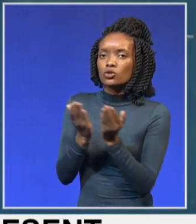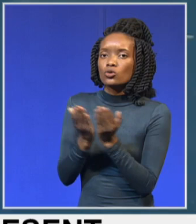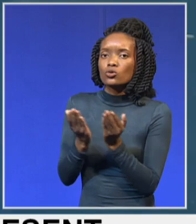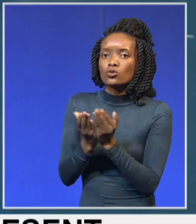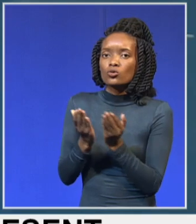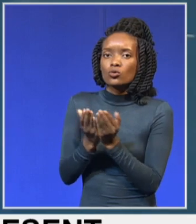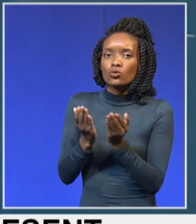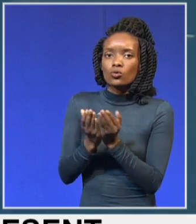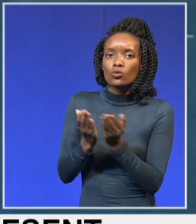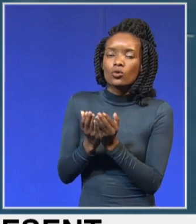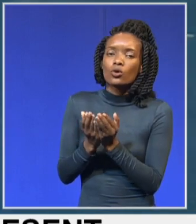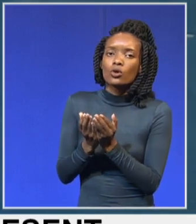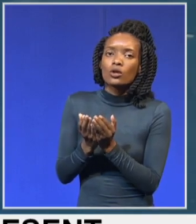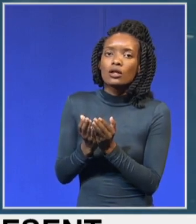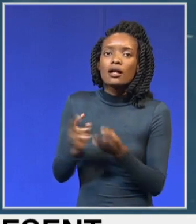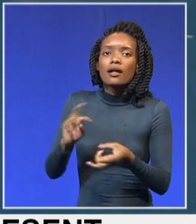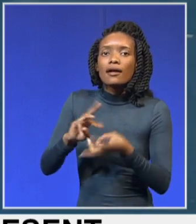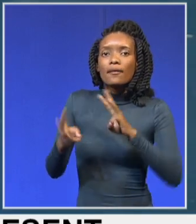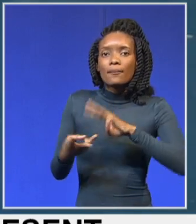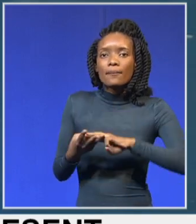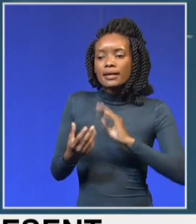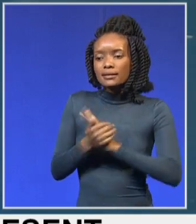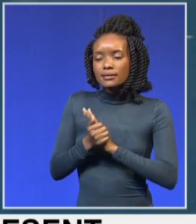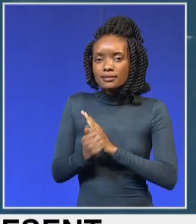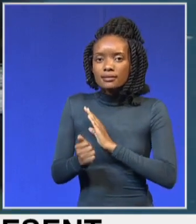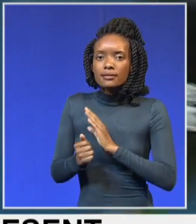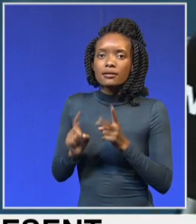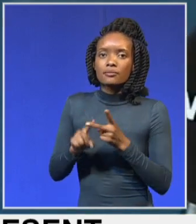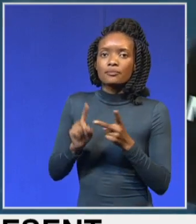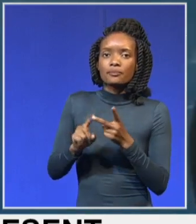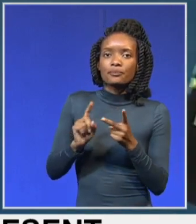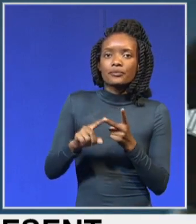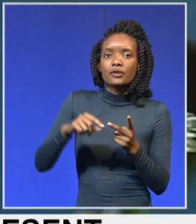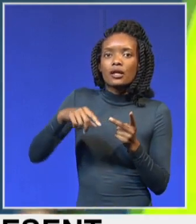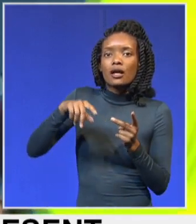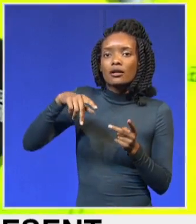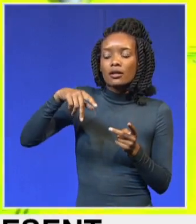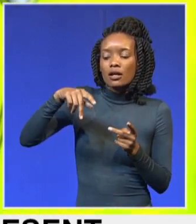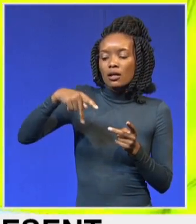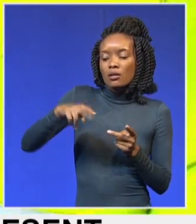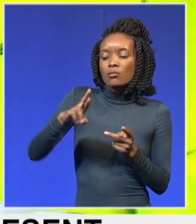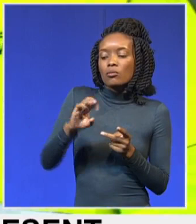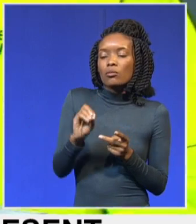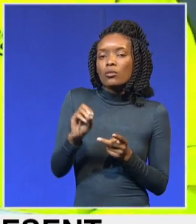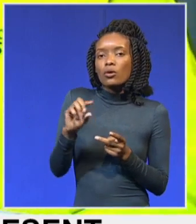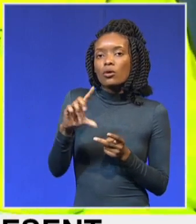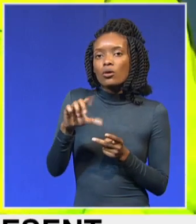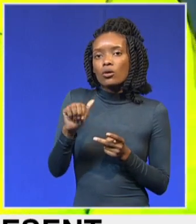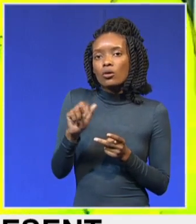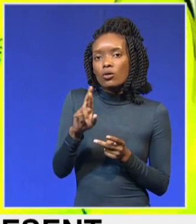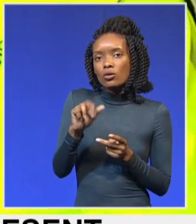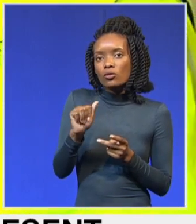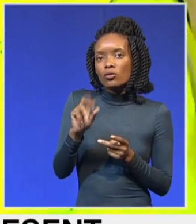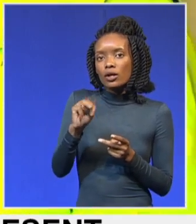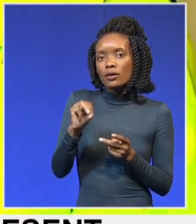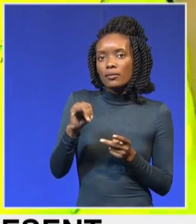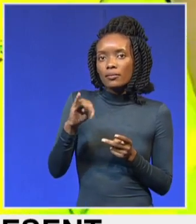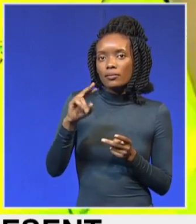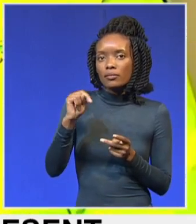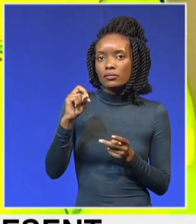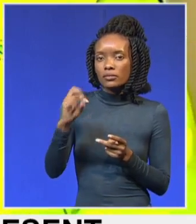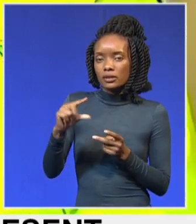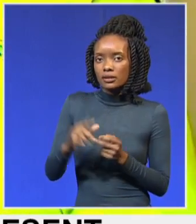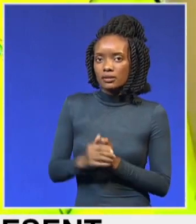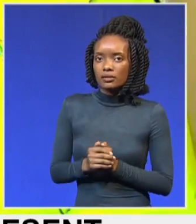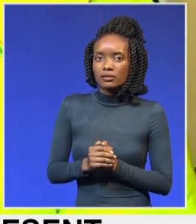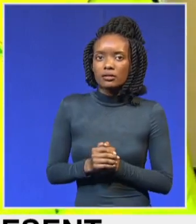developing their mathematics skills and also programming. Yeah, tell us about, it's not just about building Legos, it's actually about programming